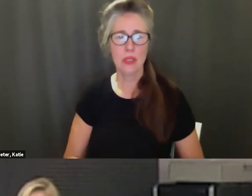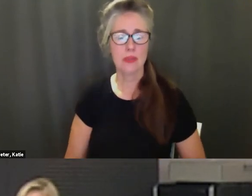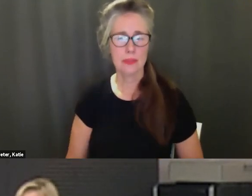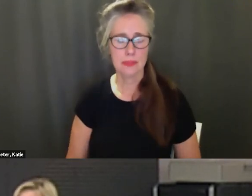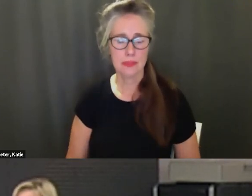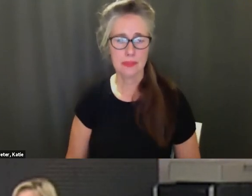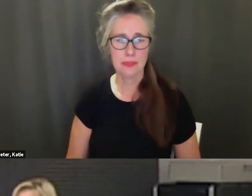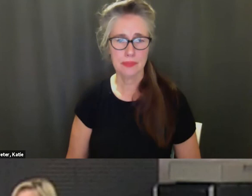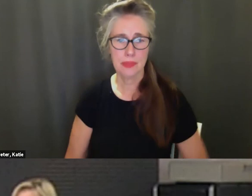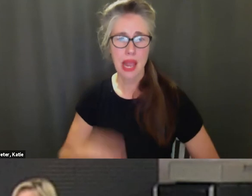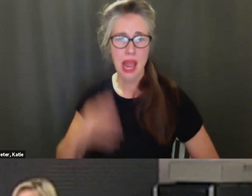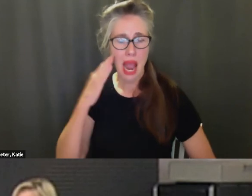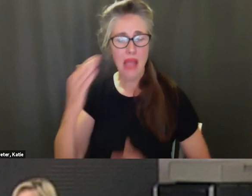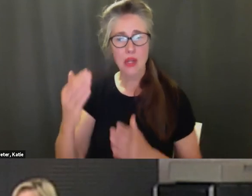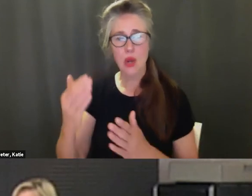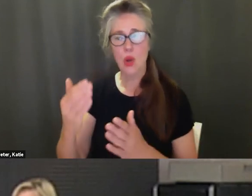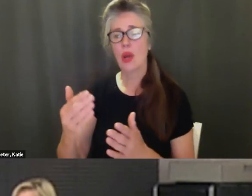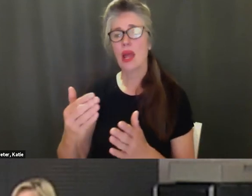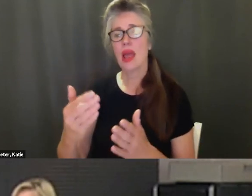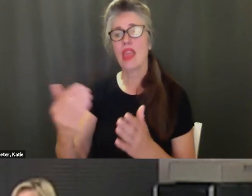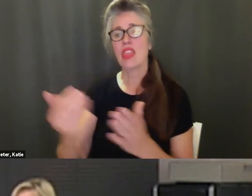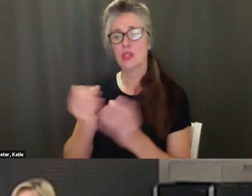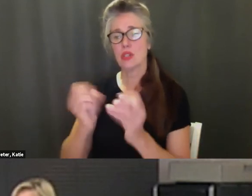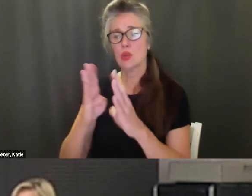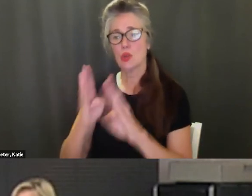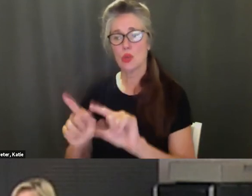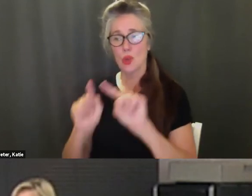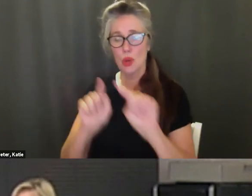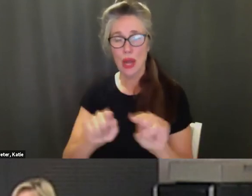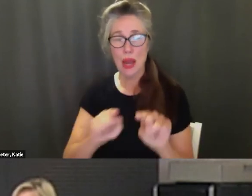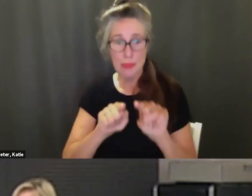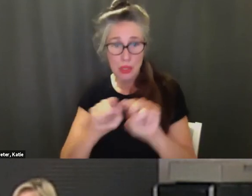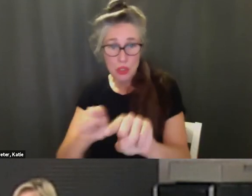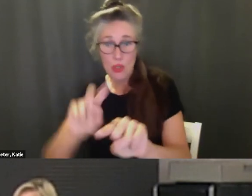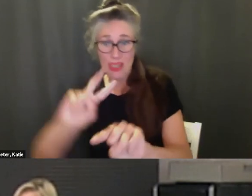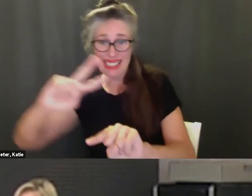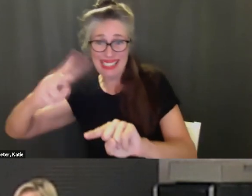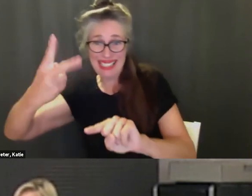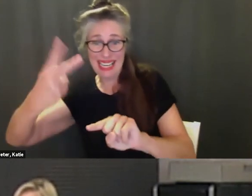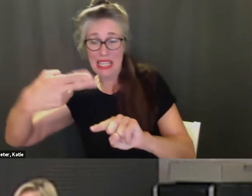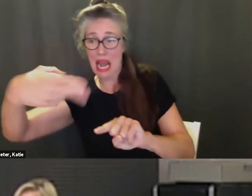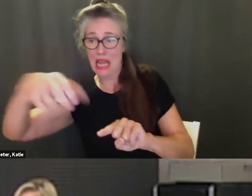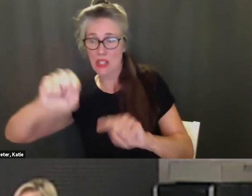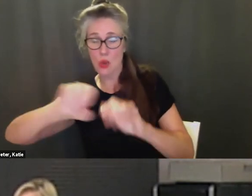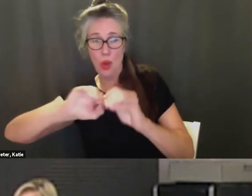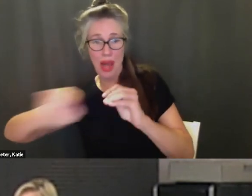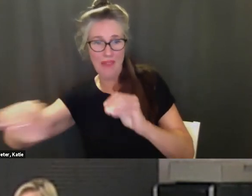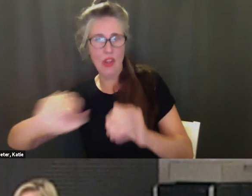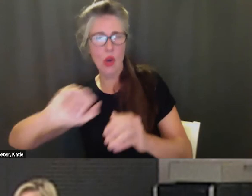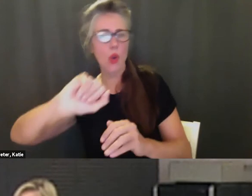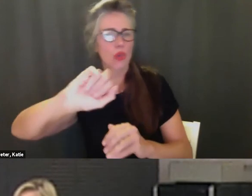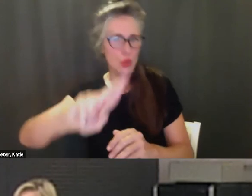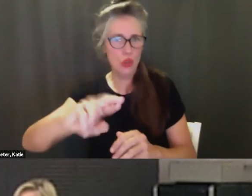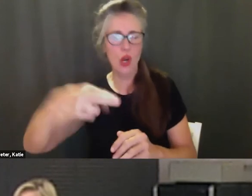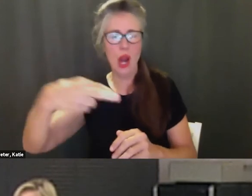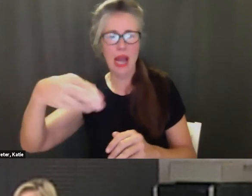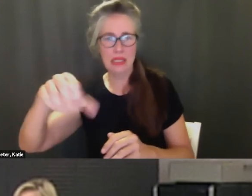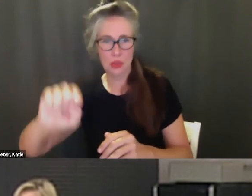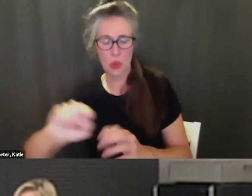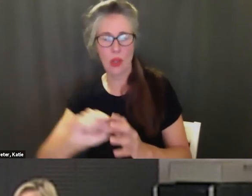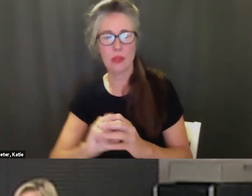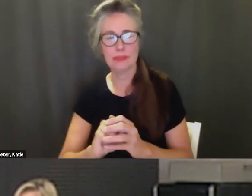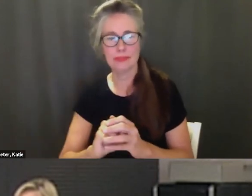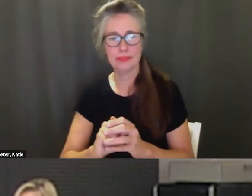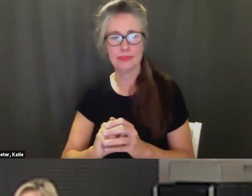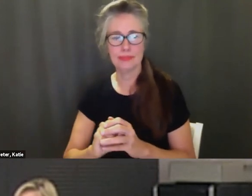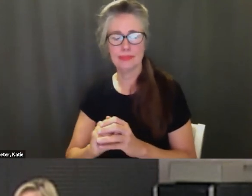I know that there's newcomer students that come in the secondary level and at either junior high or high school. And